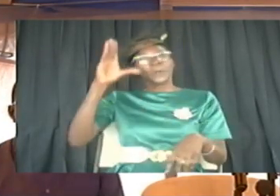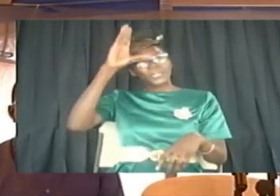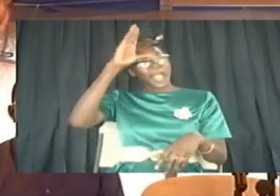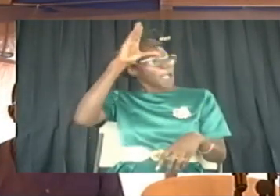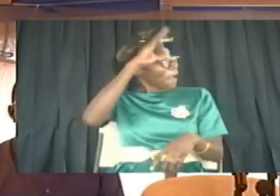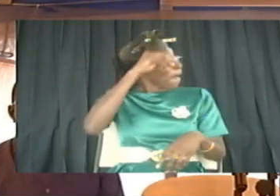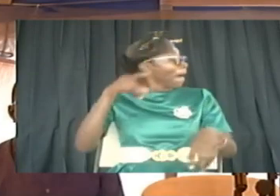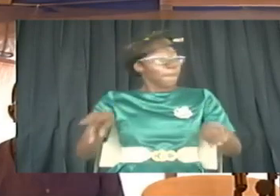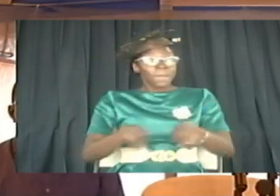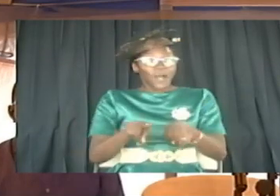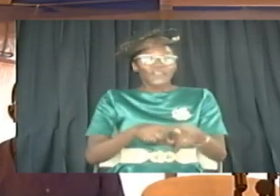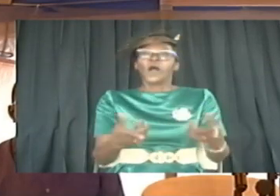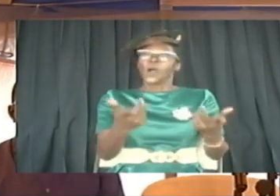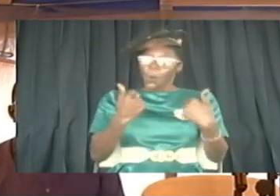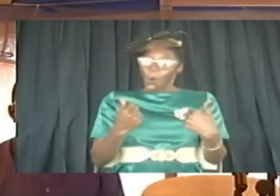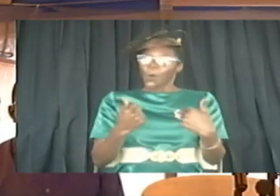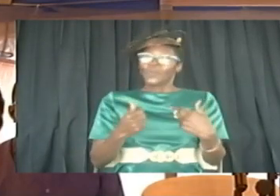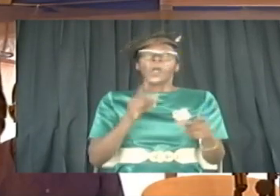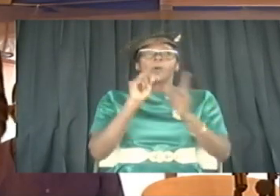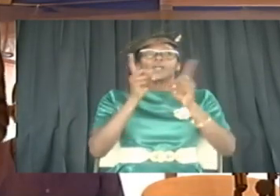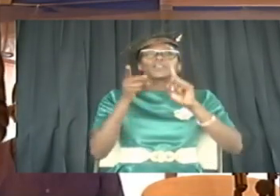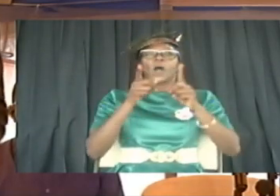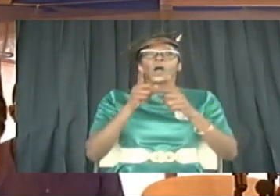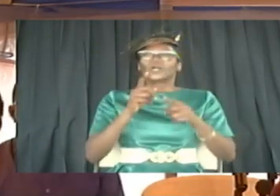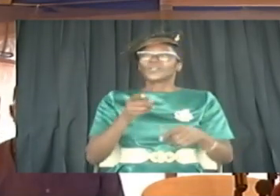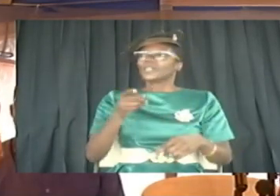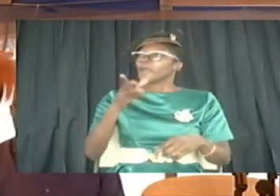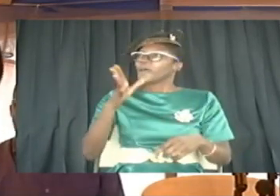mother from before. And we said, Mother, bring the boy